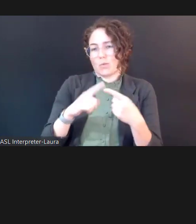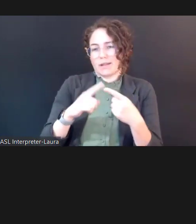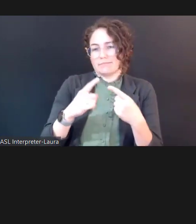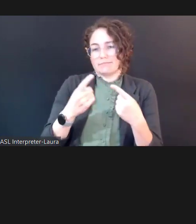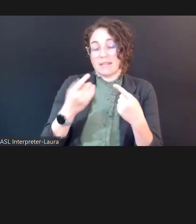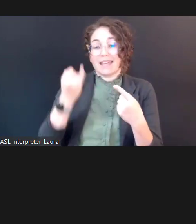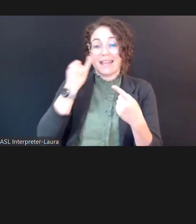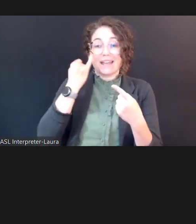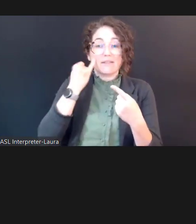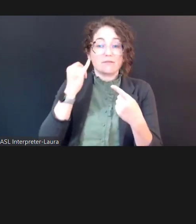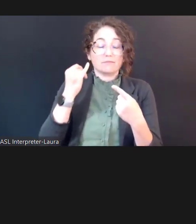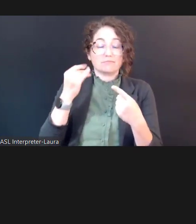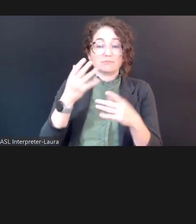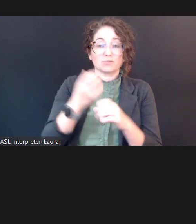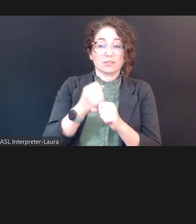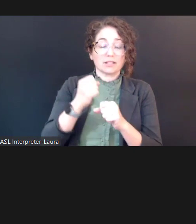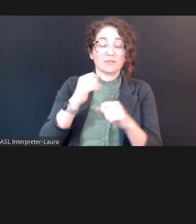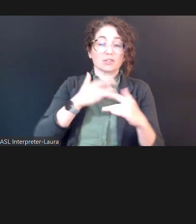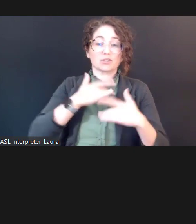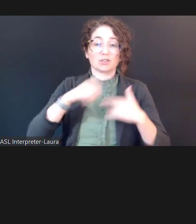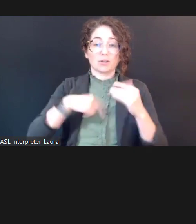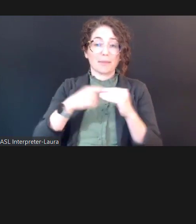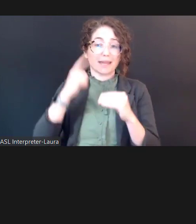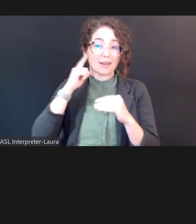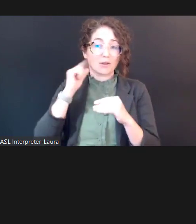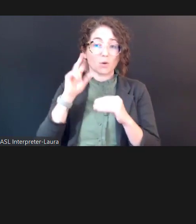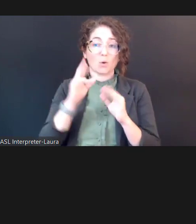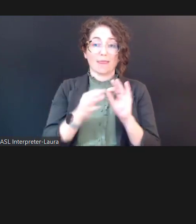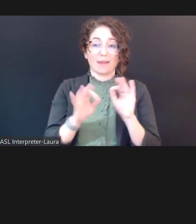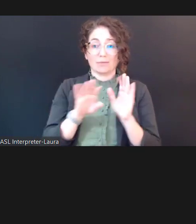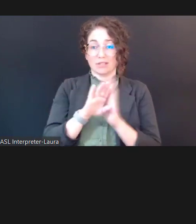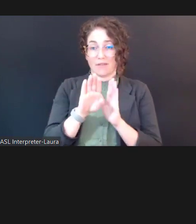a concern about hearing or language development has been raised.